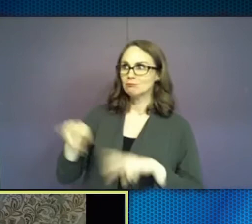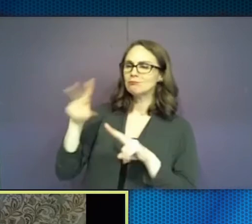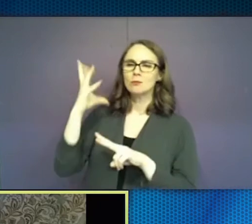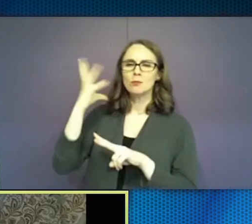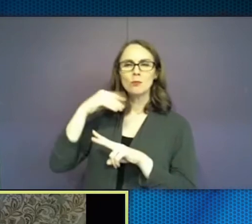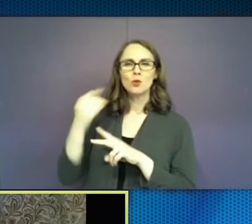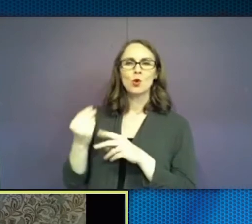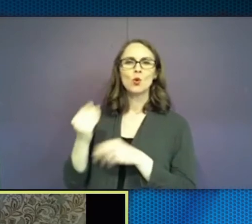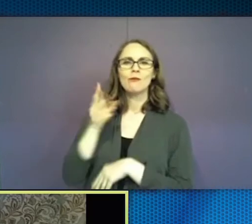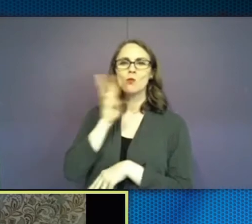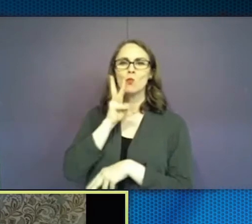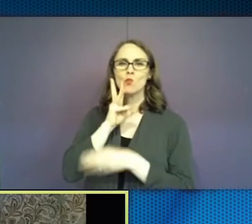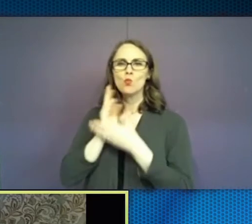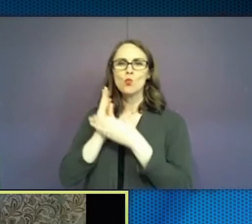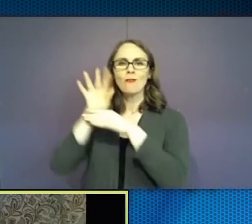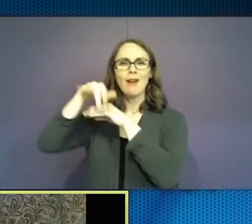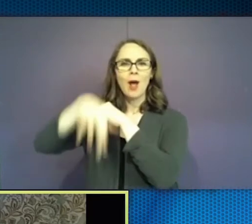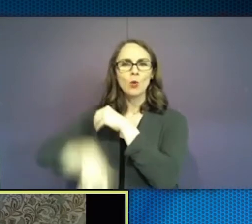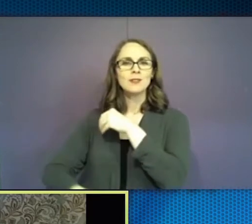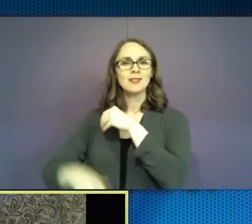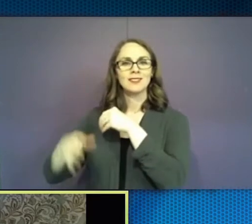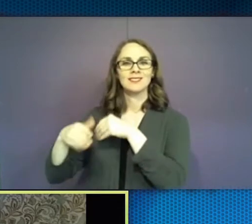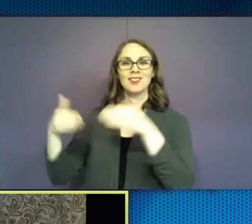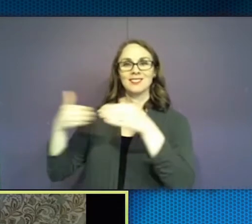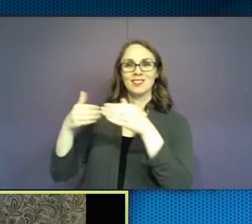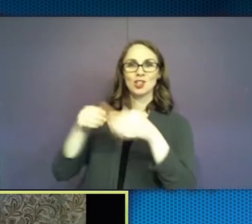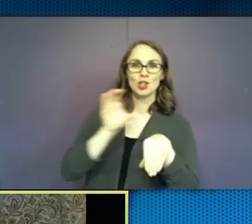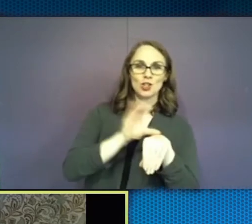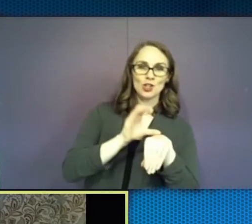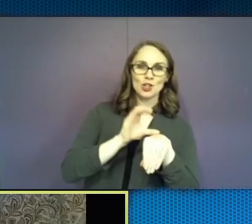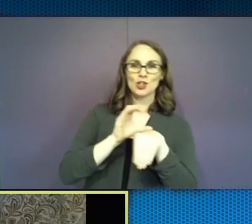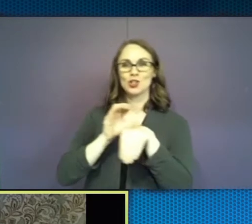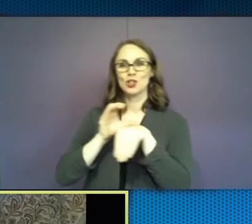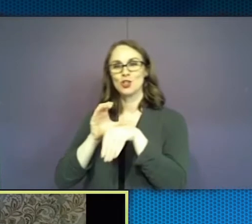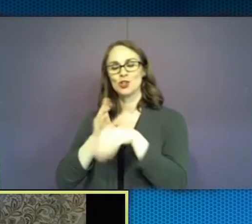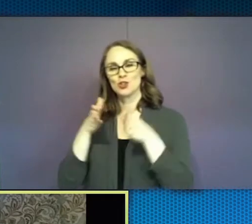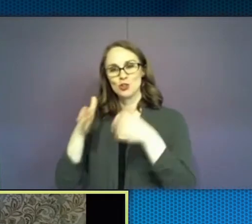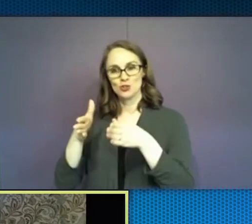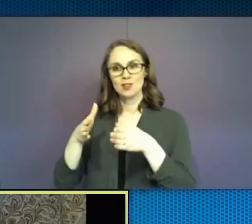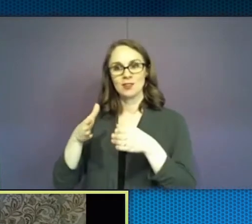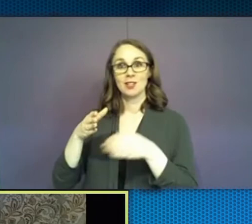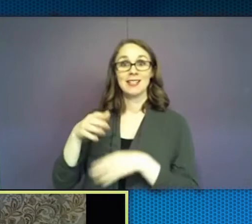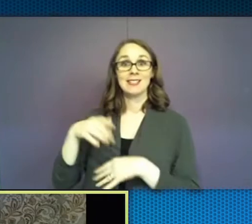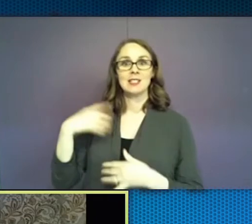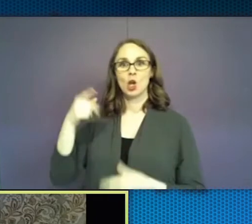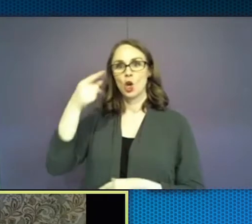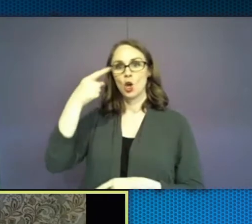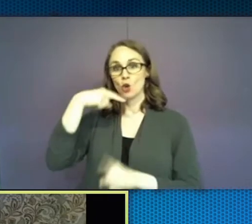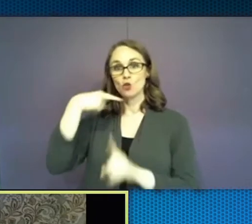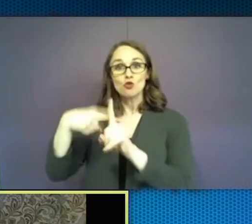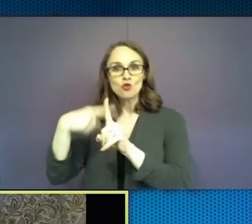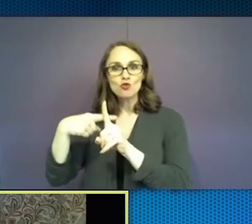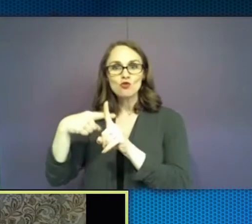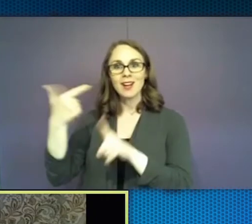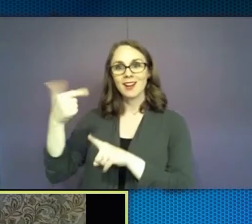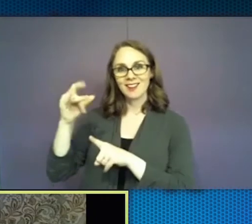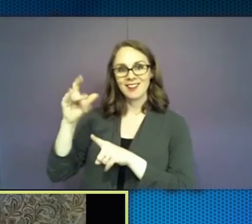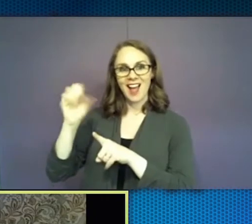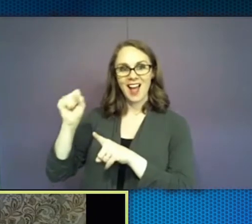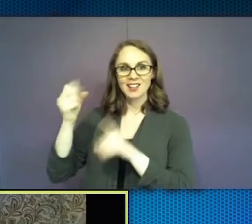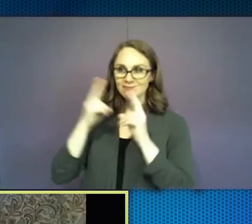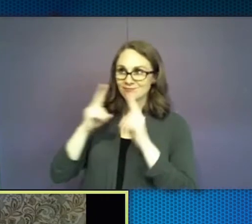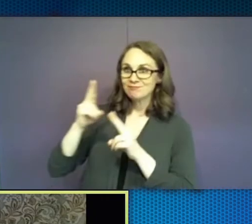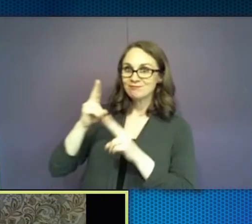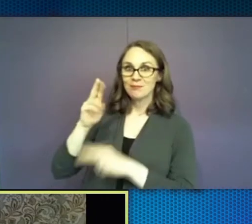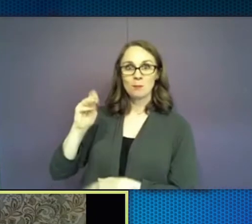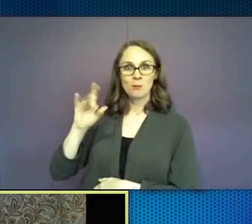corner of Court and Church Streets. And at the top was a Greek goddess in honor of Marie, a statue. And at the base, it was a